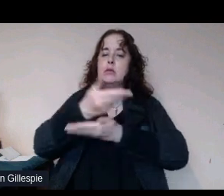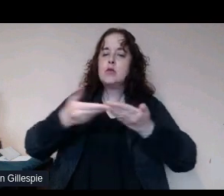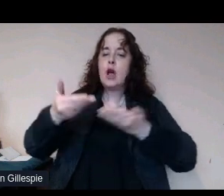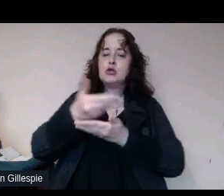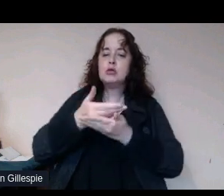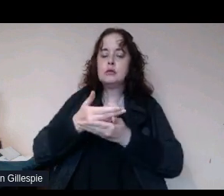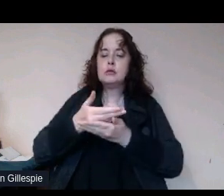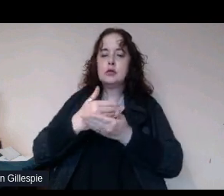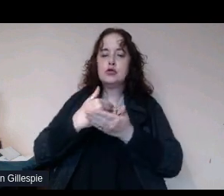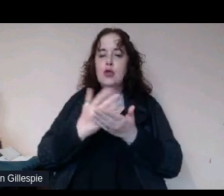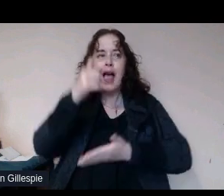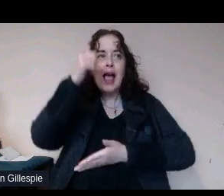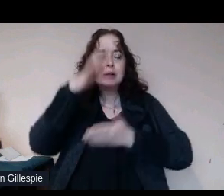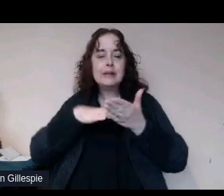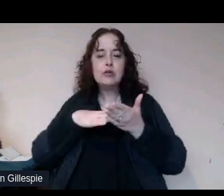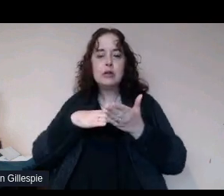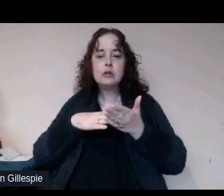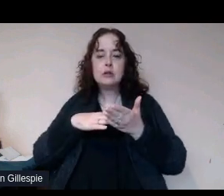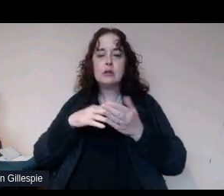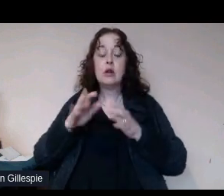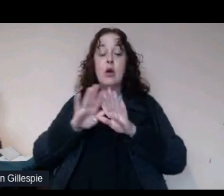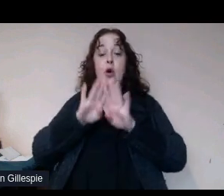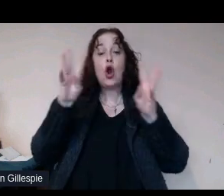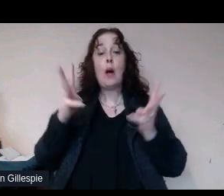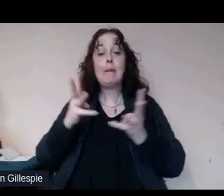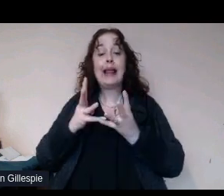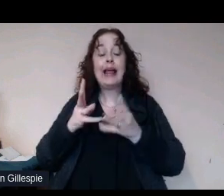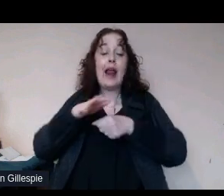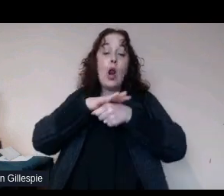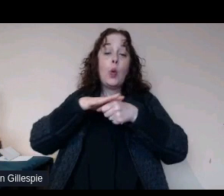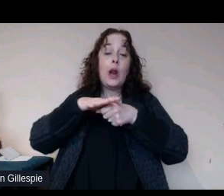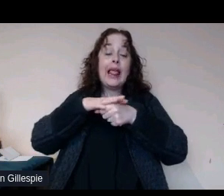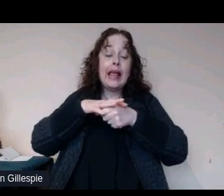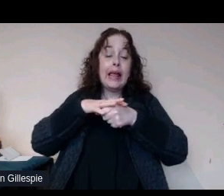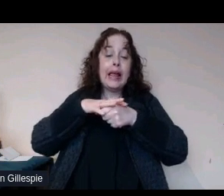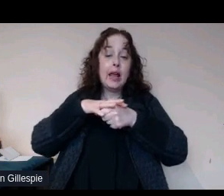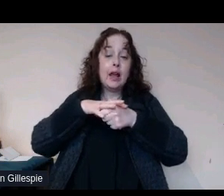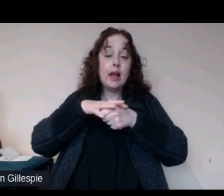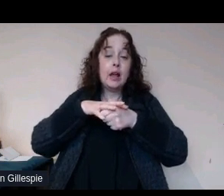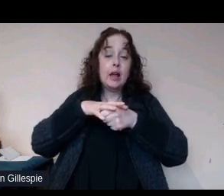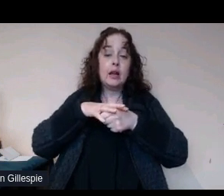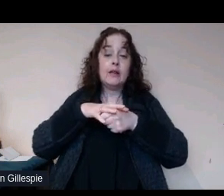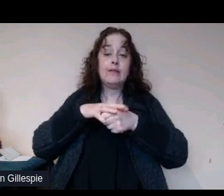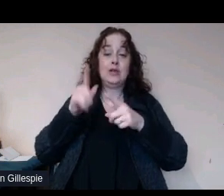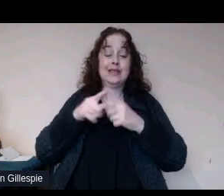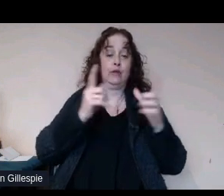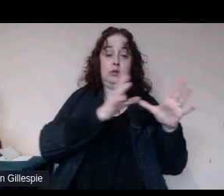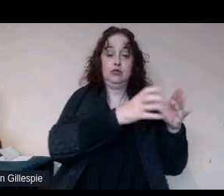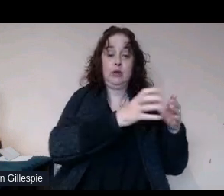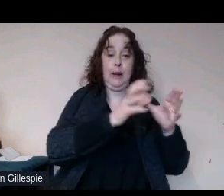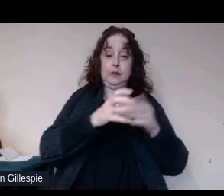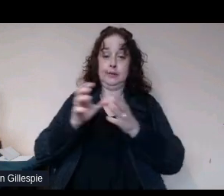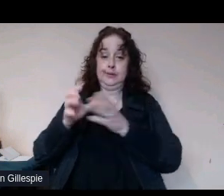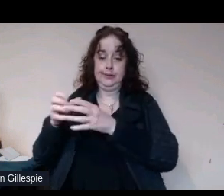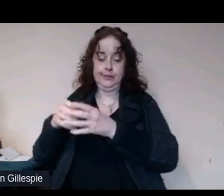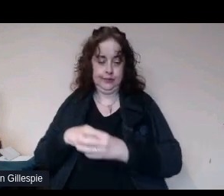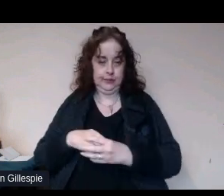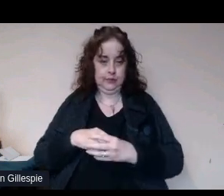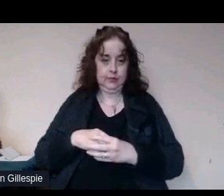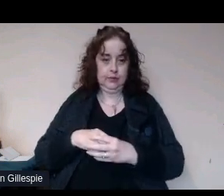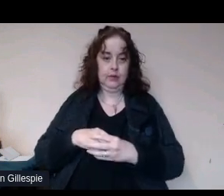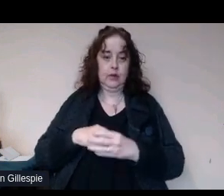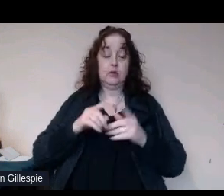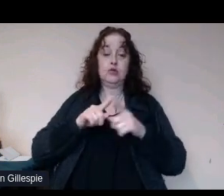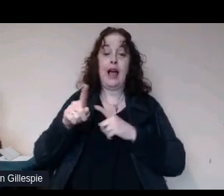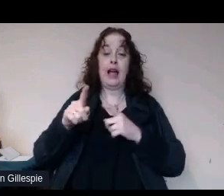share experiences both globally and locally through the chapters that I mentioned before. We try to keep